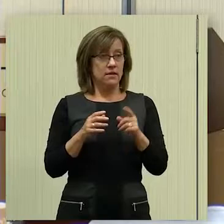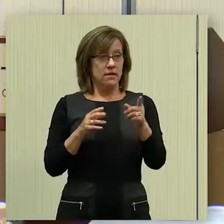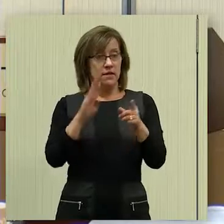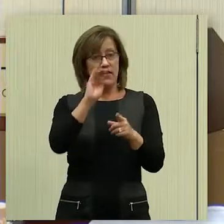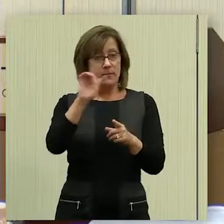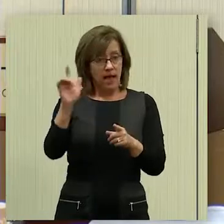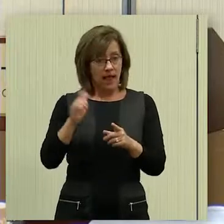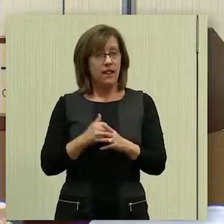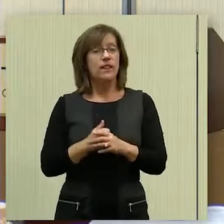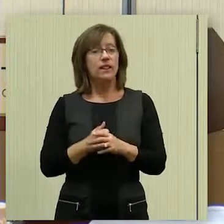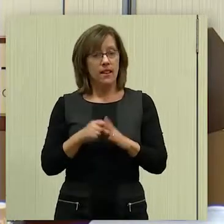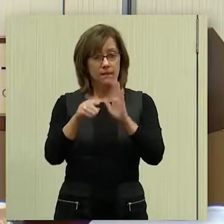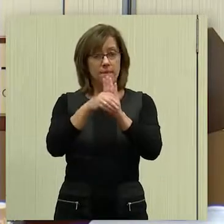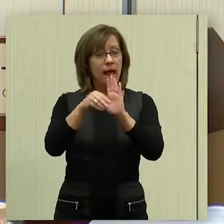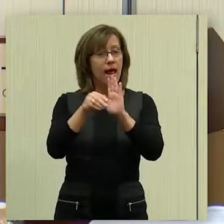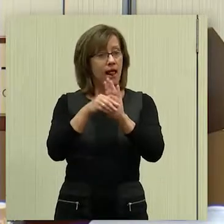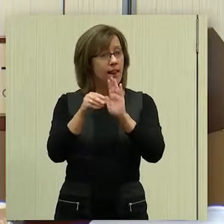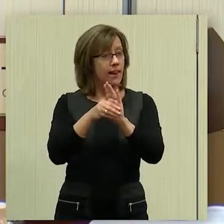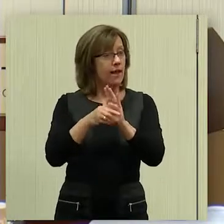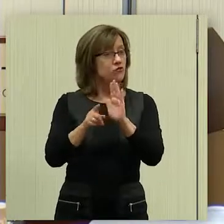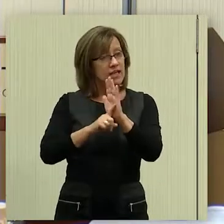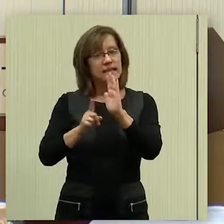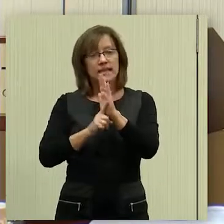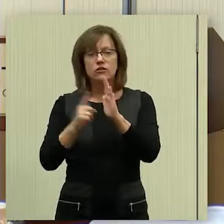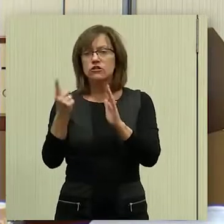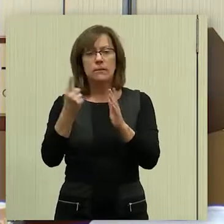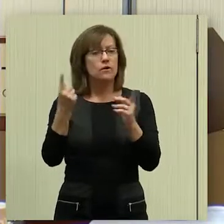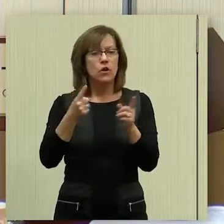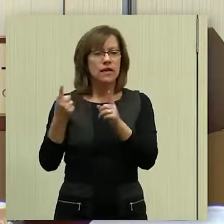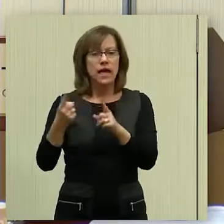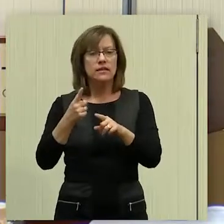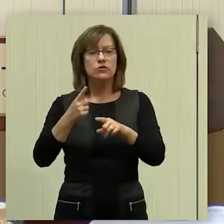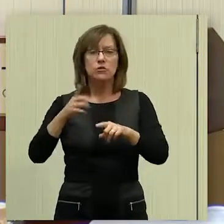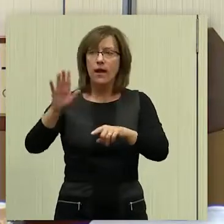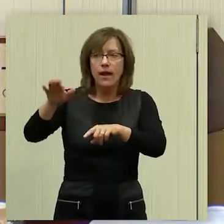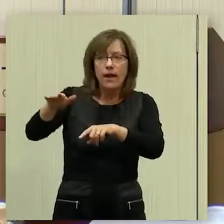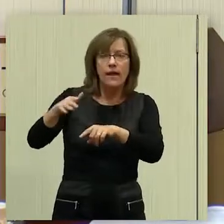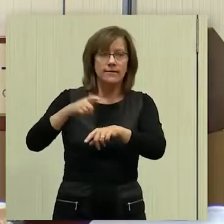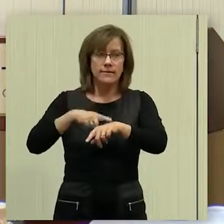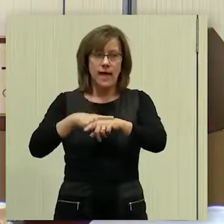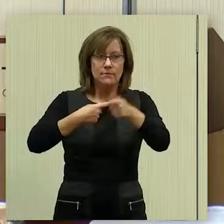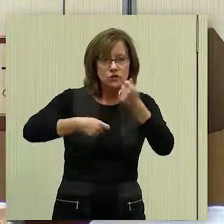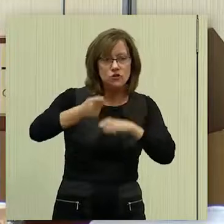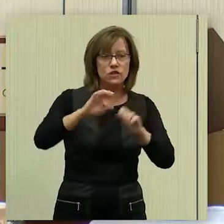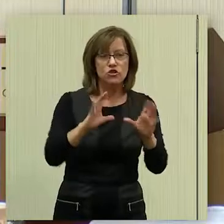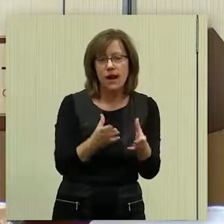Oh, the bell? A bell ringing or something going off to cue them it's time to change.